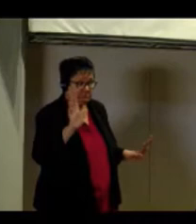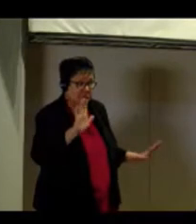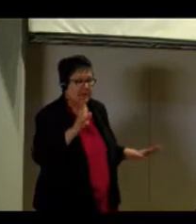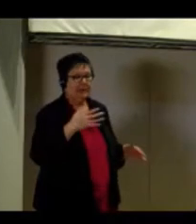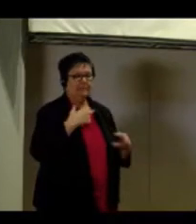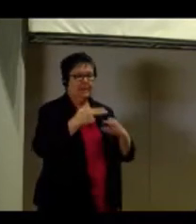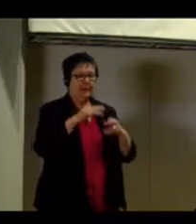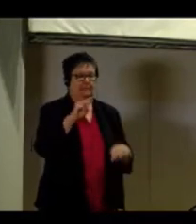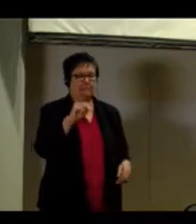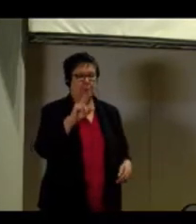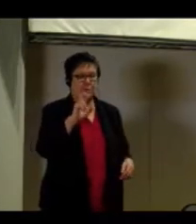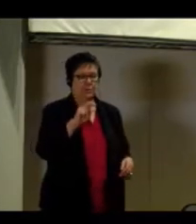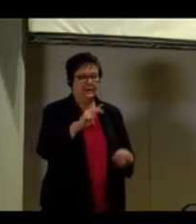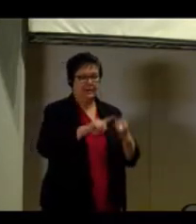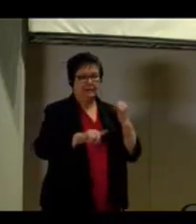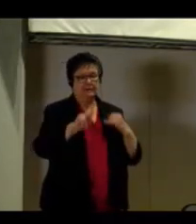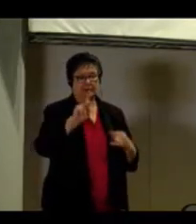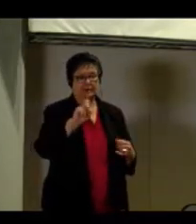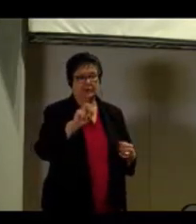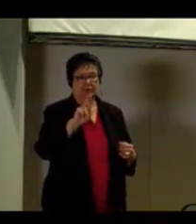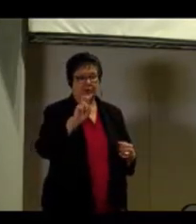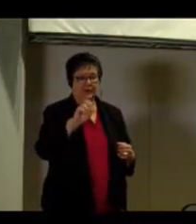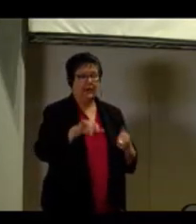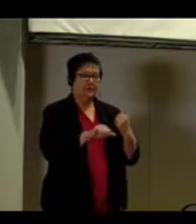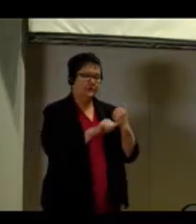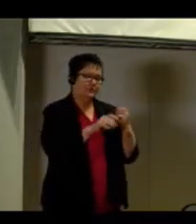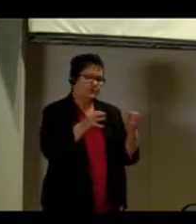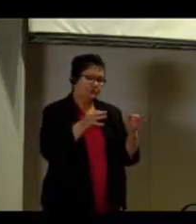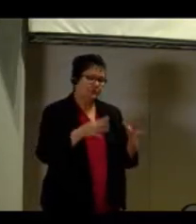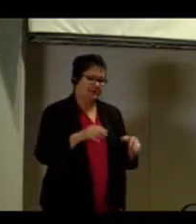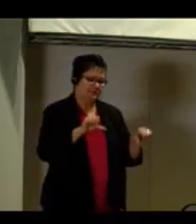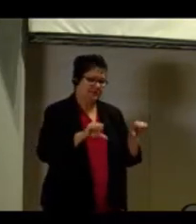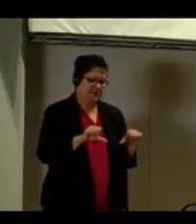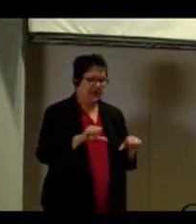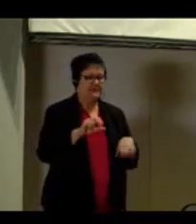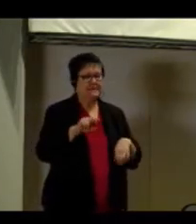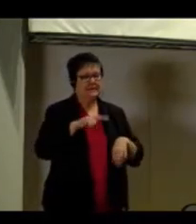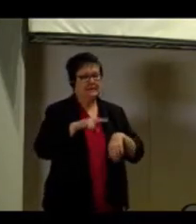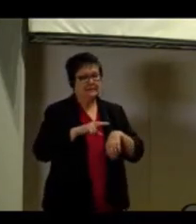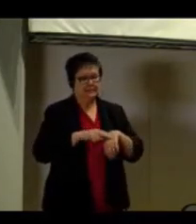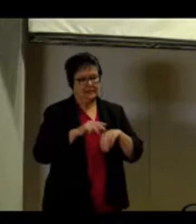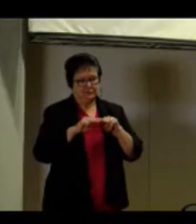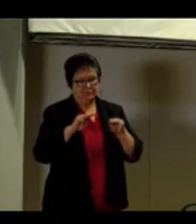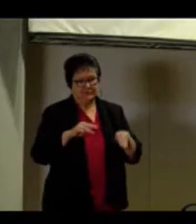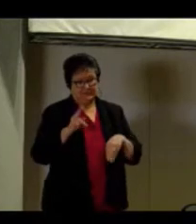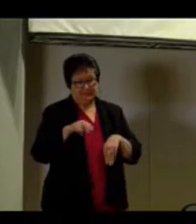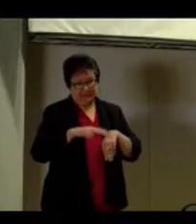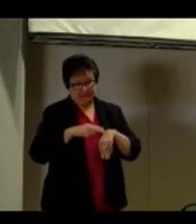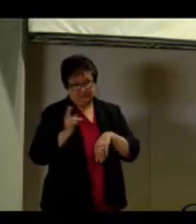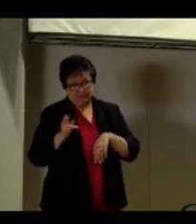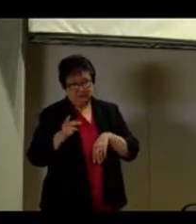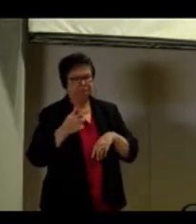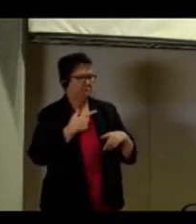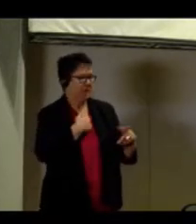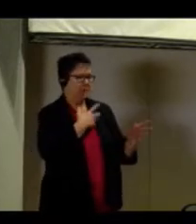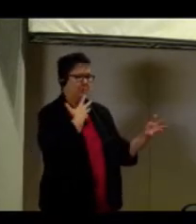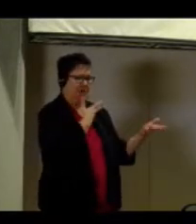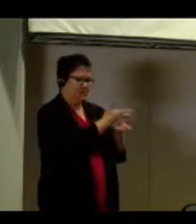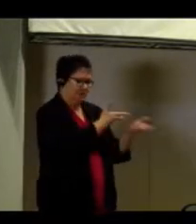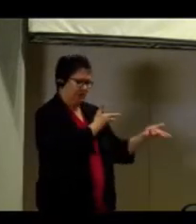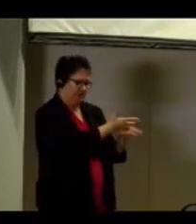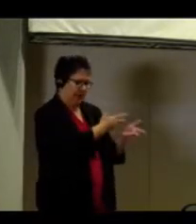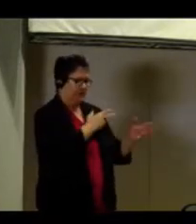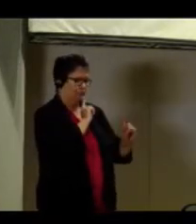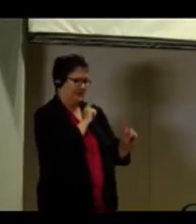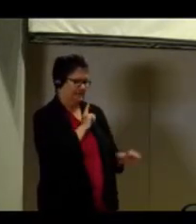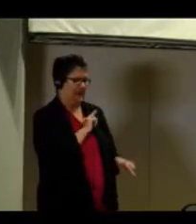My name is Maureen Kearney. I'm the Associate Director for Science at the National Museum of Natural History, and I'll be moderating the responses to